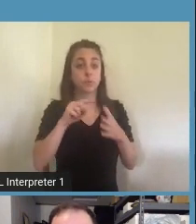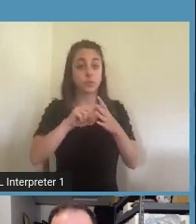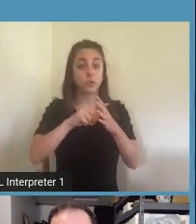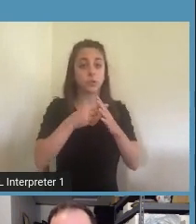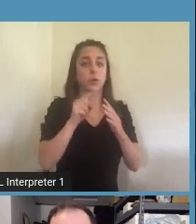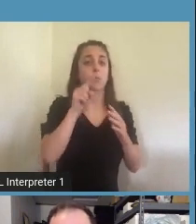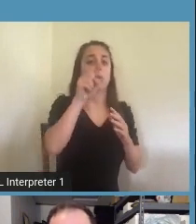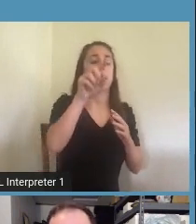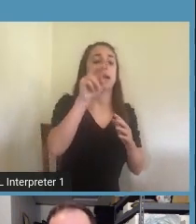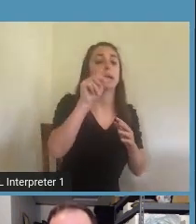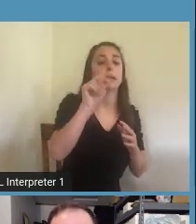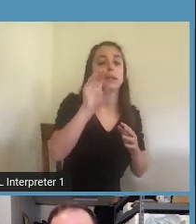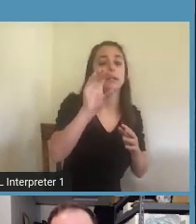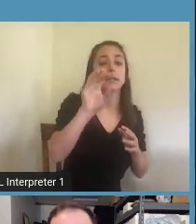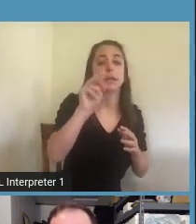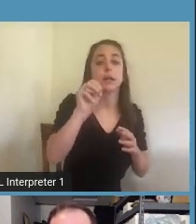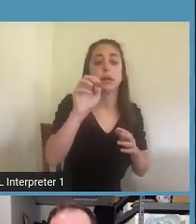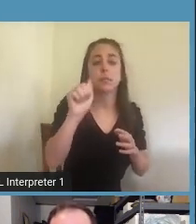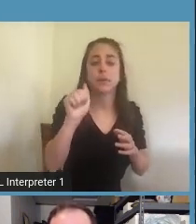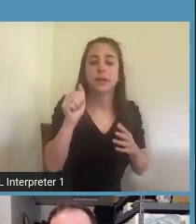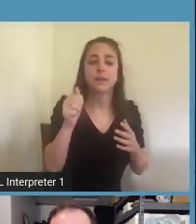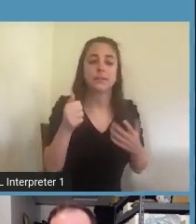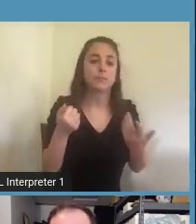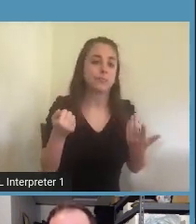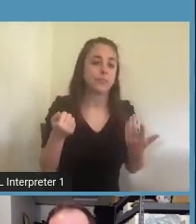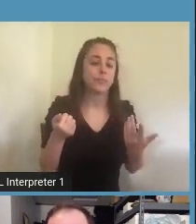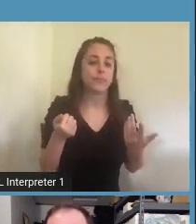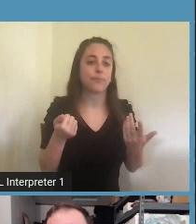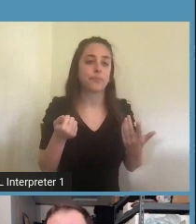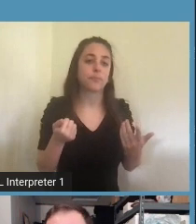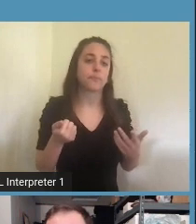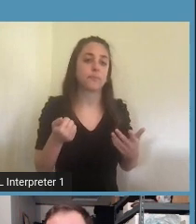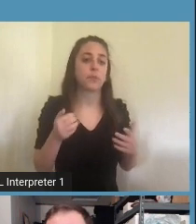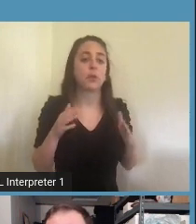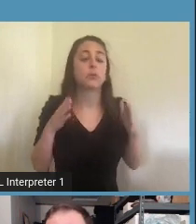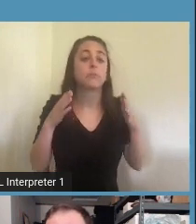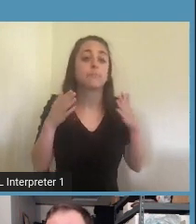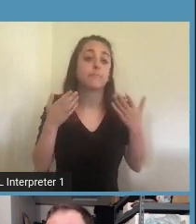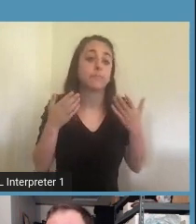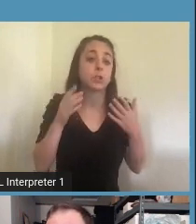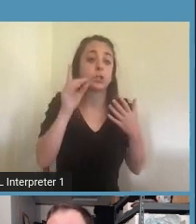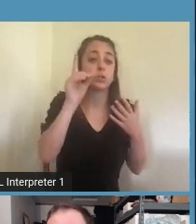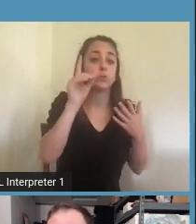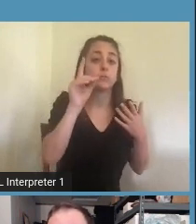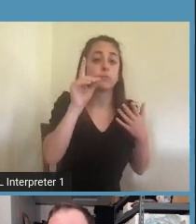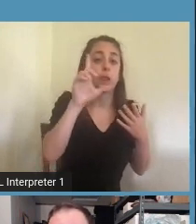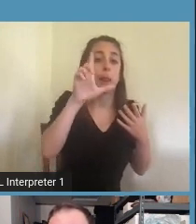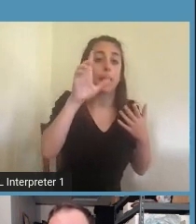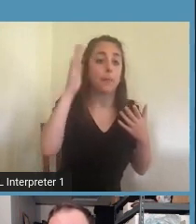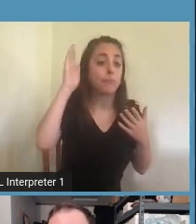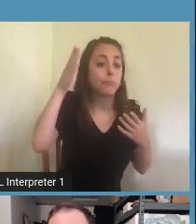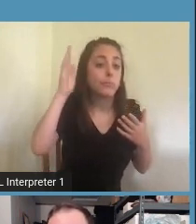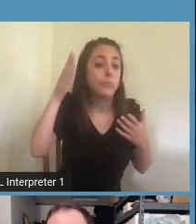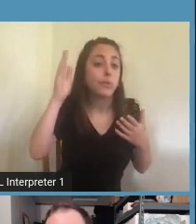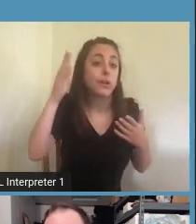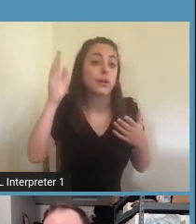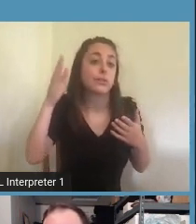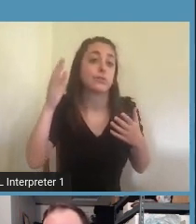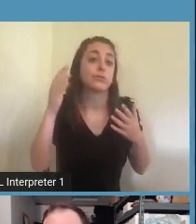of Art, I was mainly shooting docent programs and lectures in our auditorium